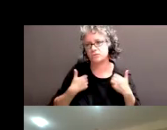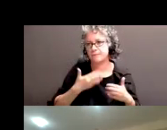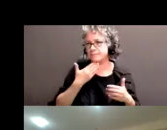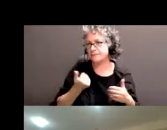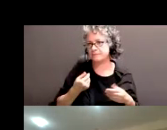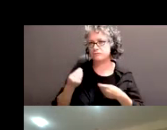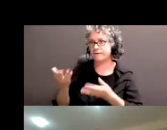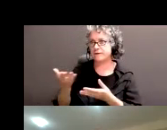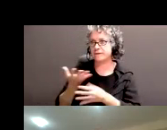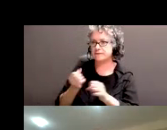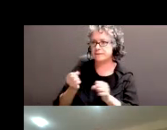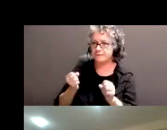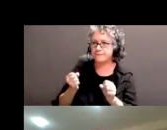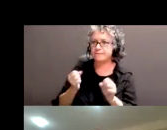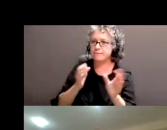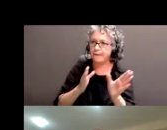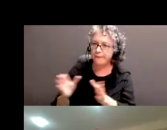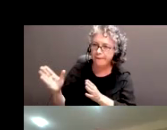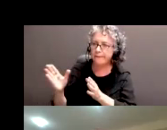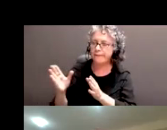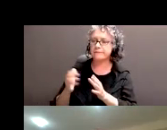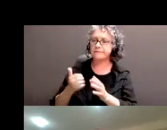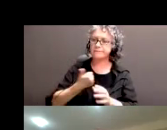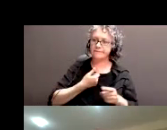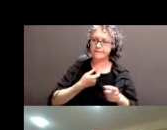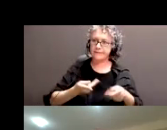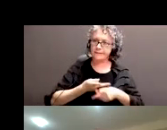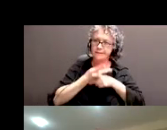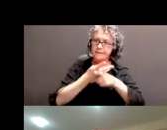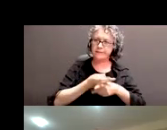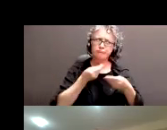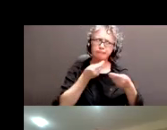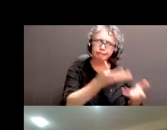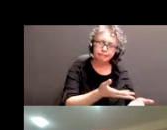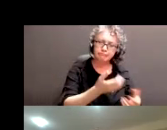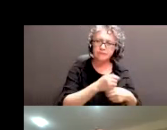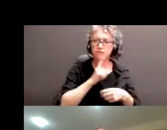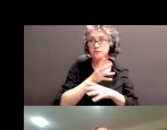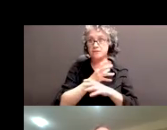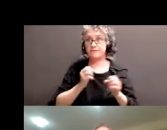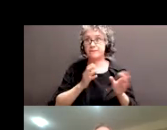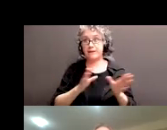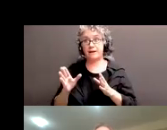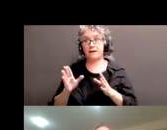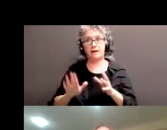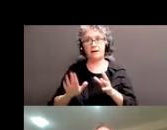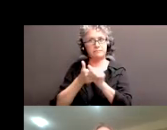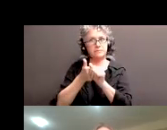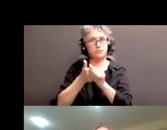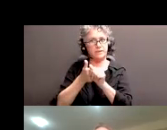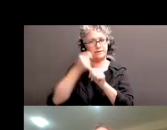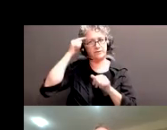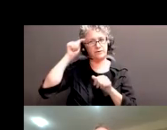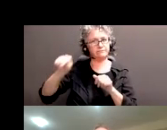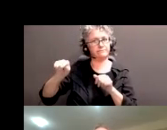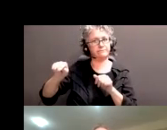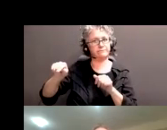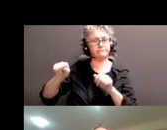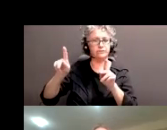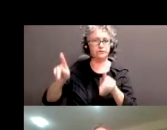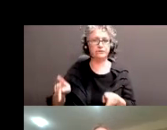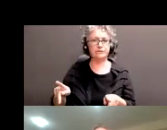and doing safety plan and make sure your safety plan is always up to date. And next question, Latoya